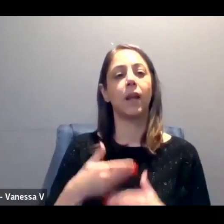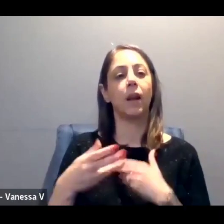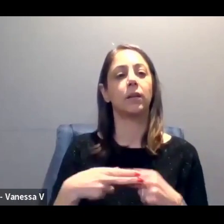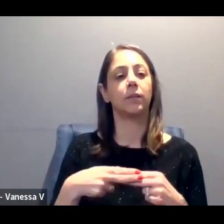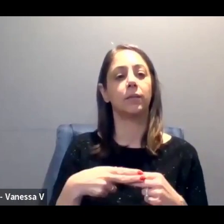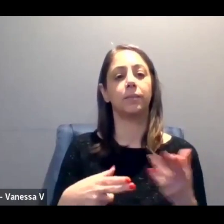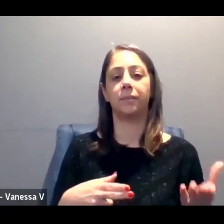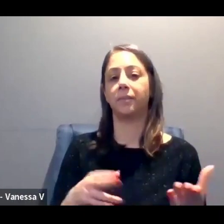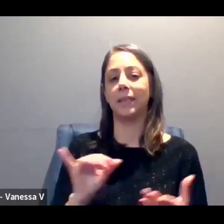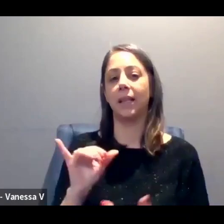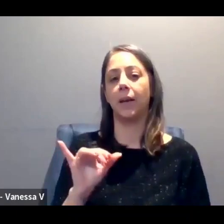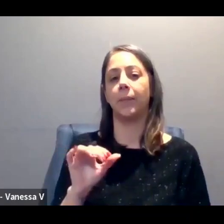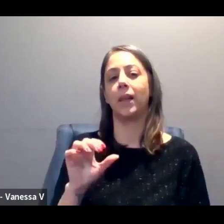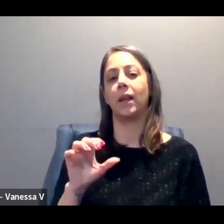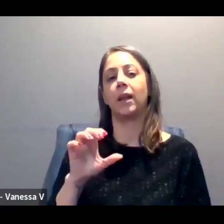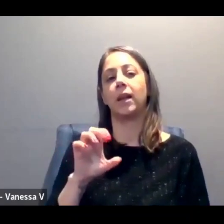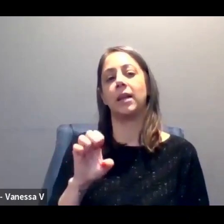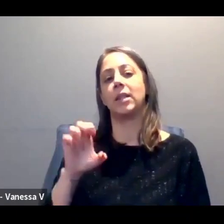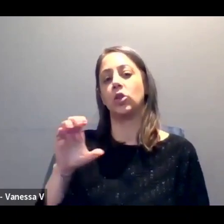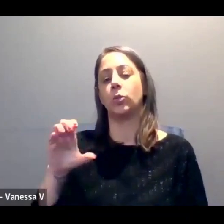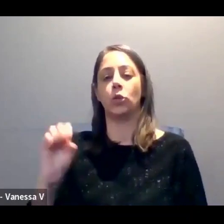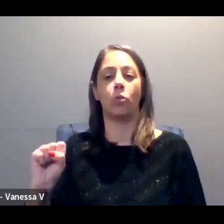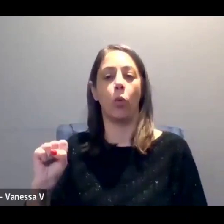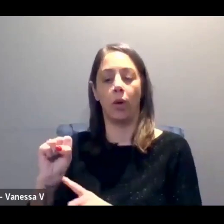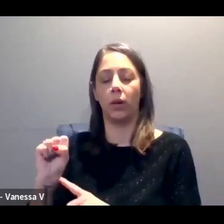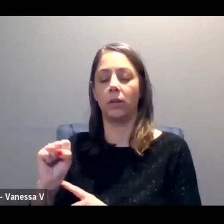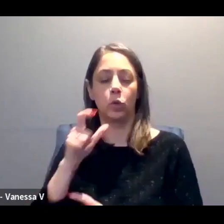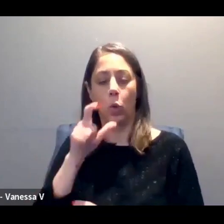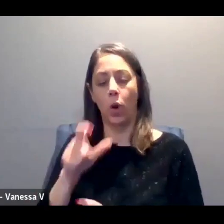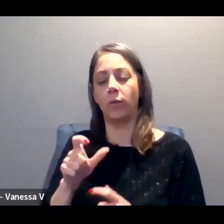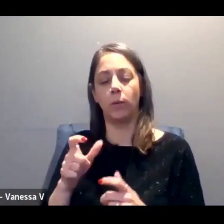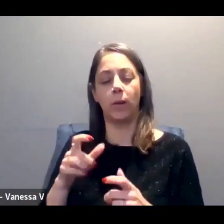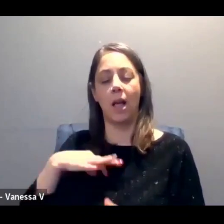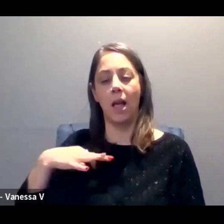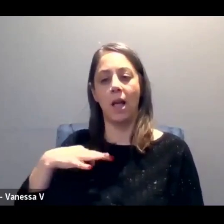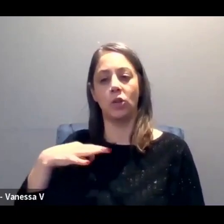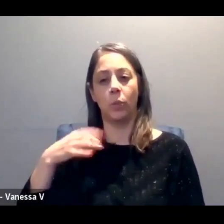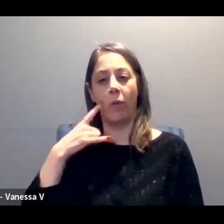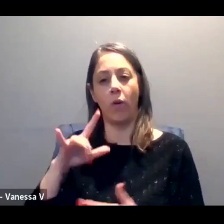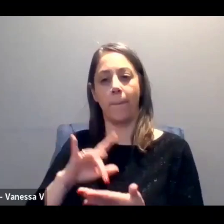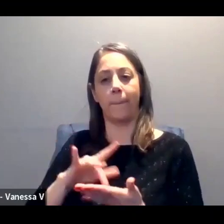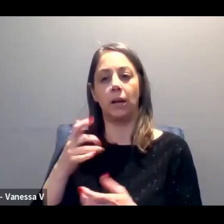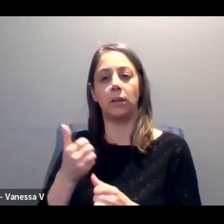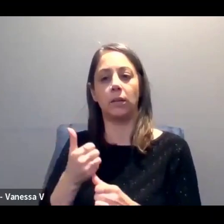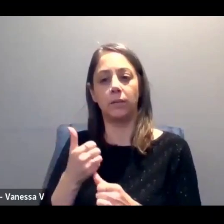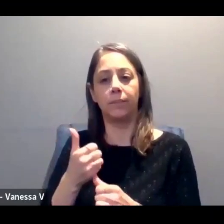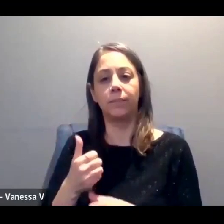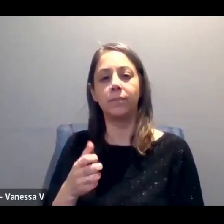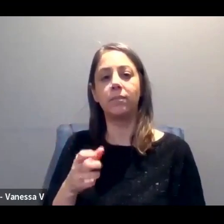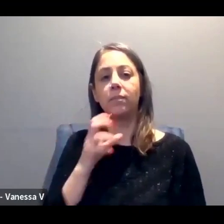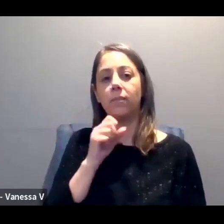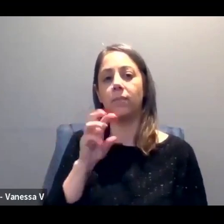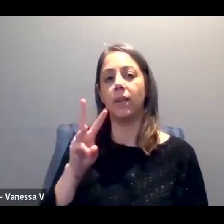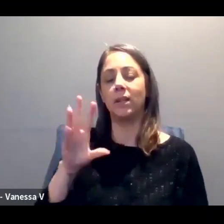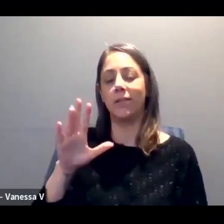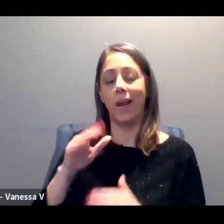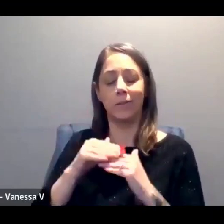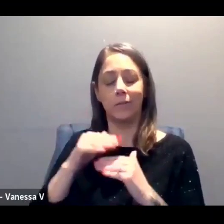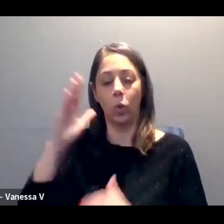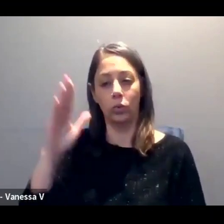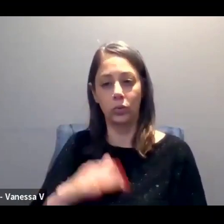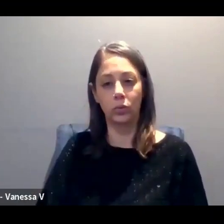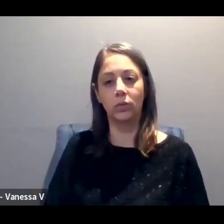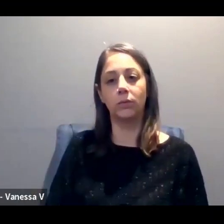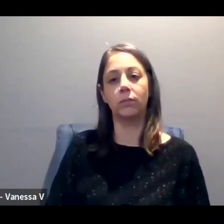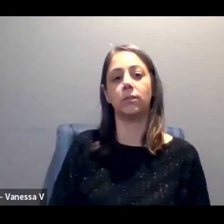And again, same with the essential community supports. Don't have to be eligible for medical assistance, is 65 years of age or older, but